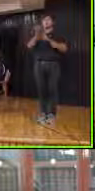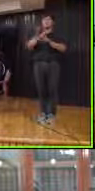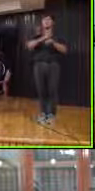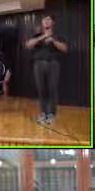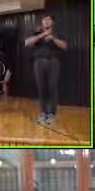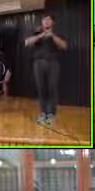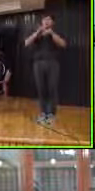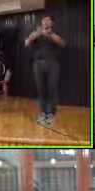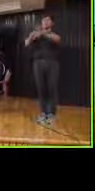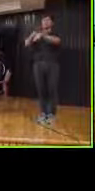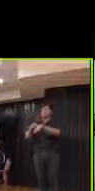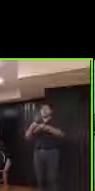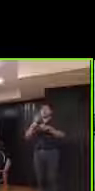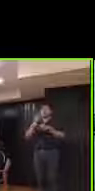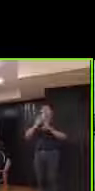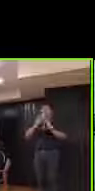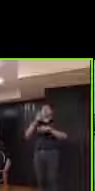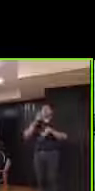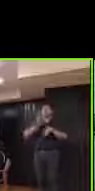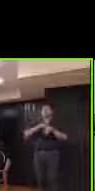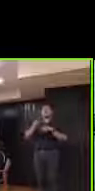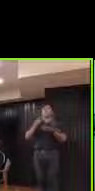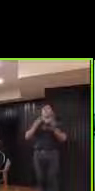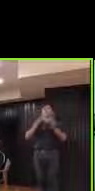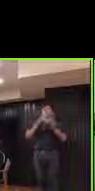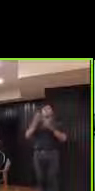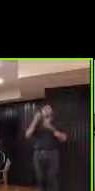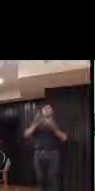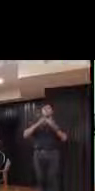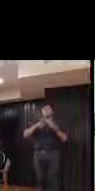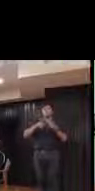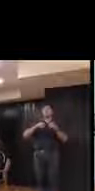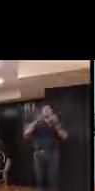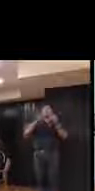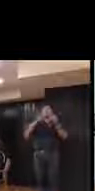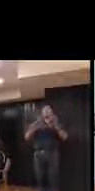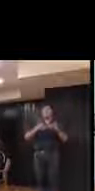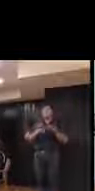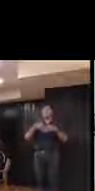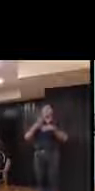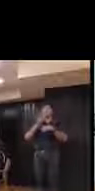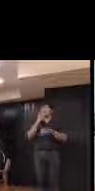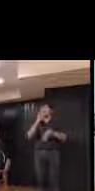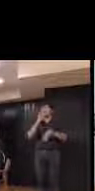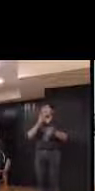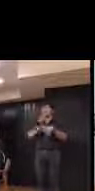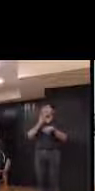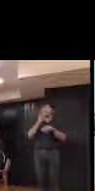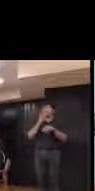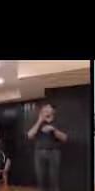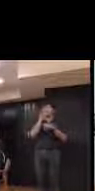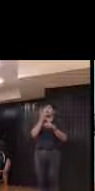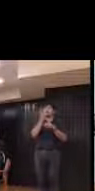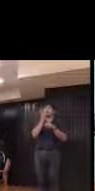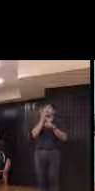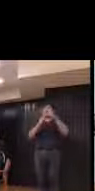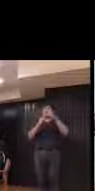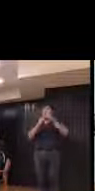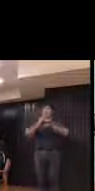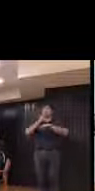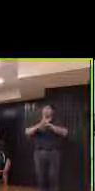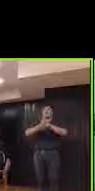in the first time when this was challenged, and the second time when there were two union territories that were being